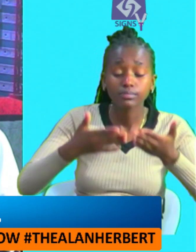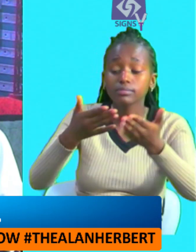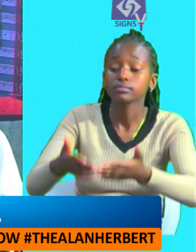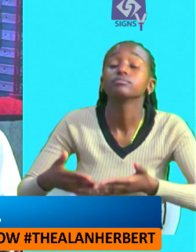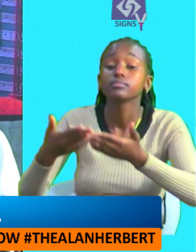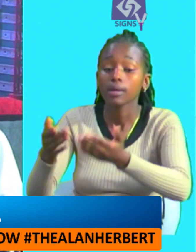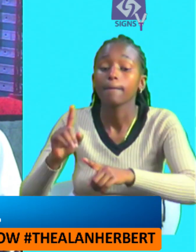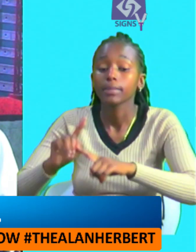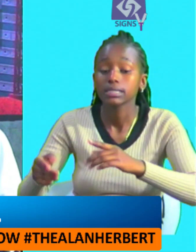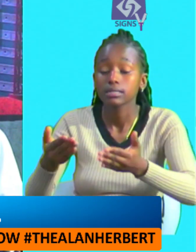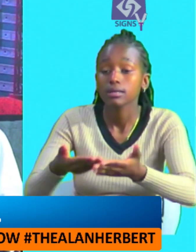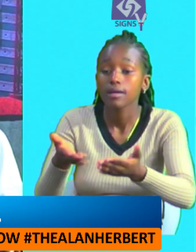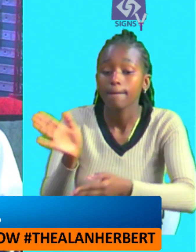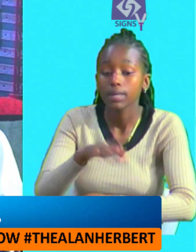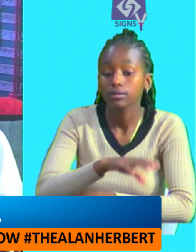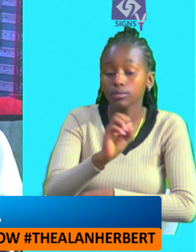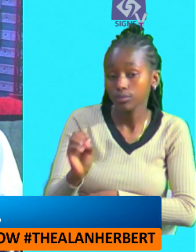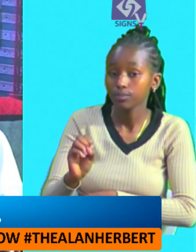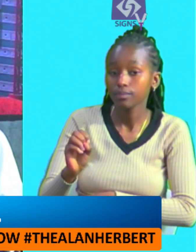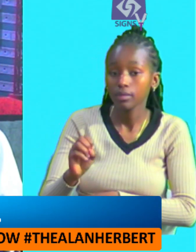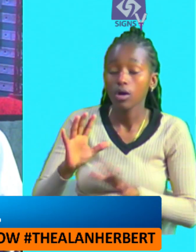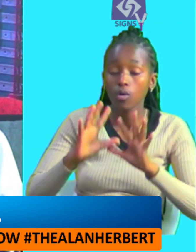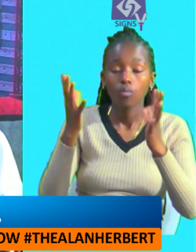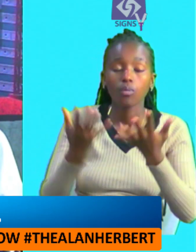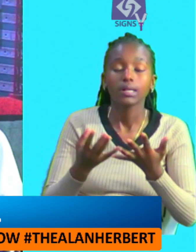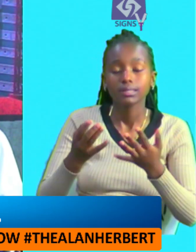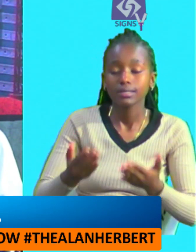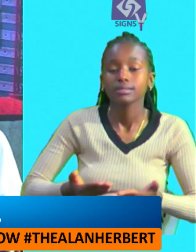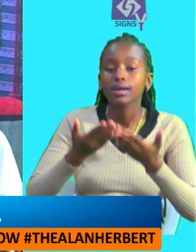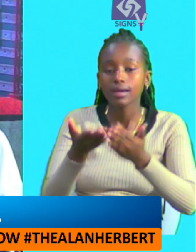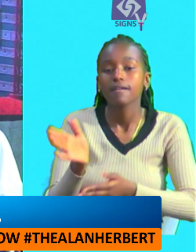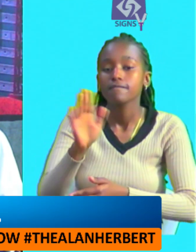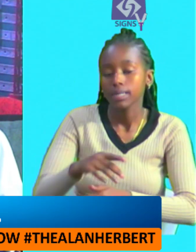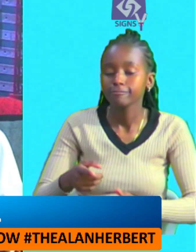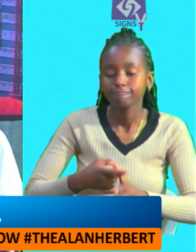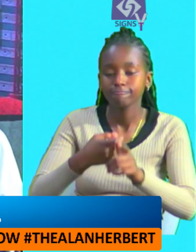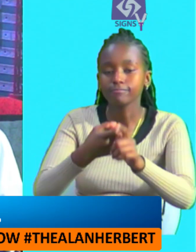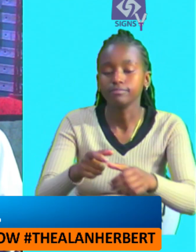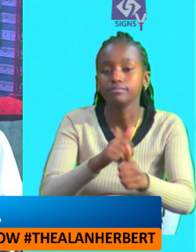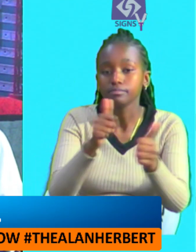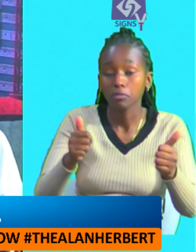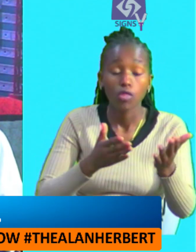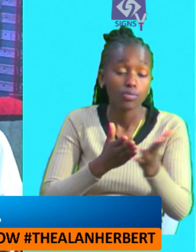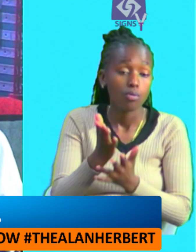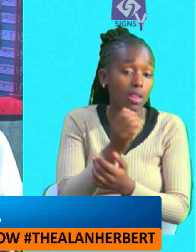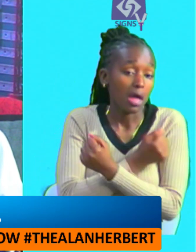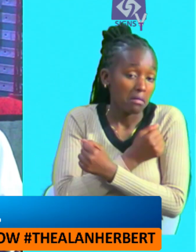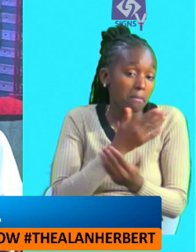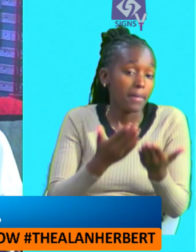did. And that satisfaction alone makes you feel full and fulfilled. Yeah.